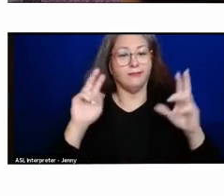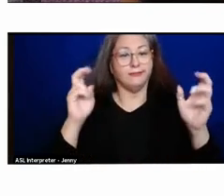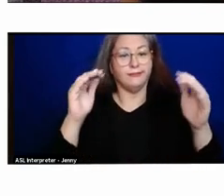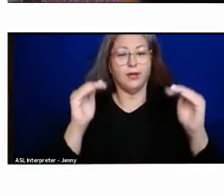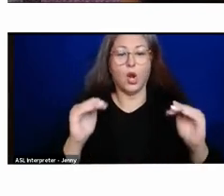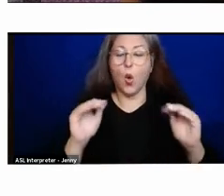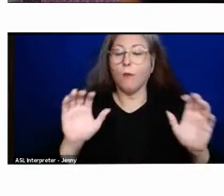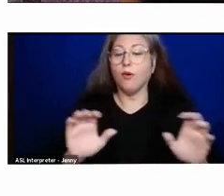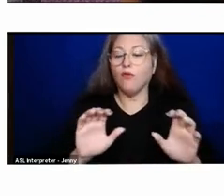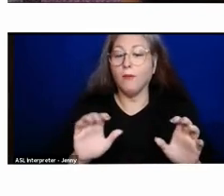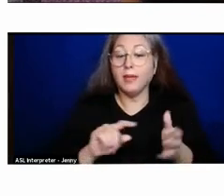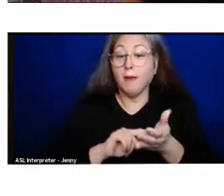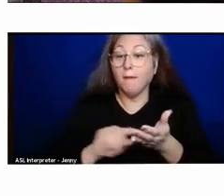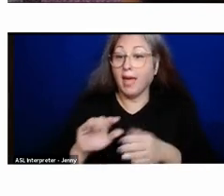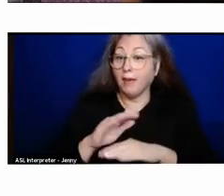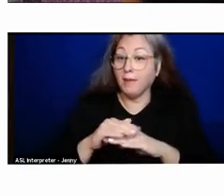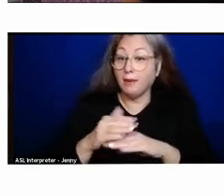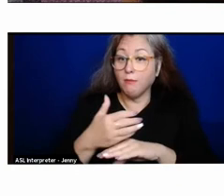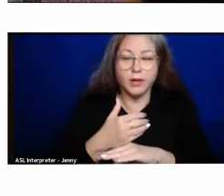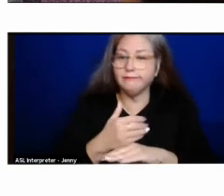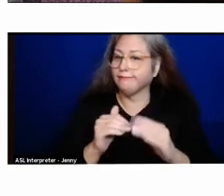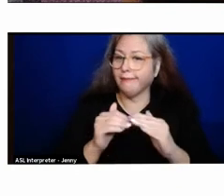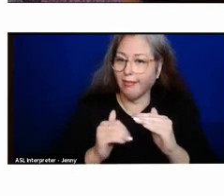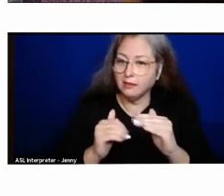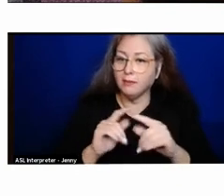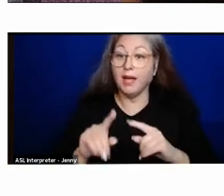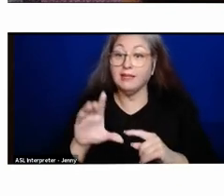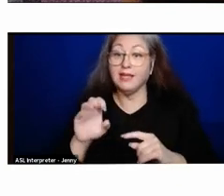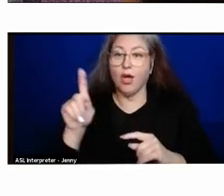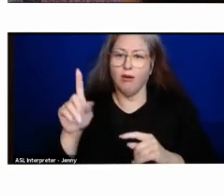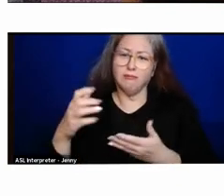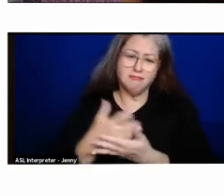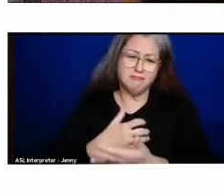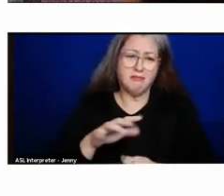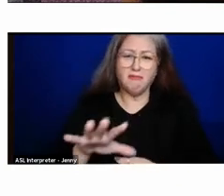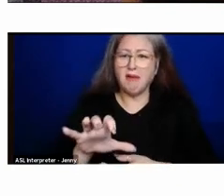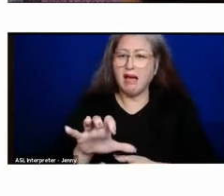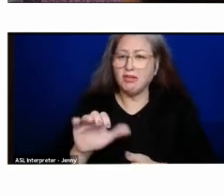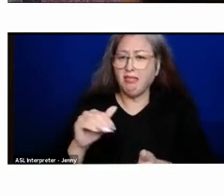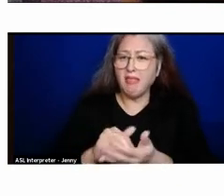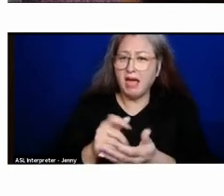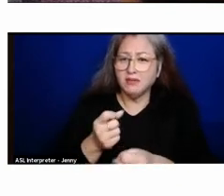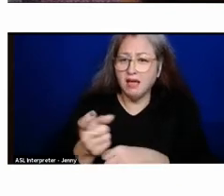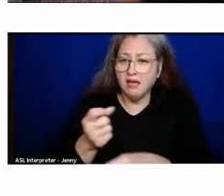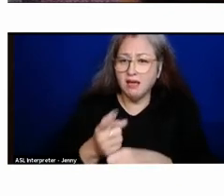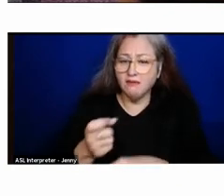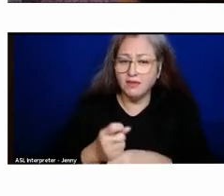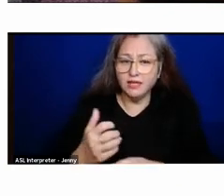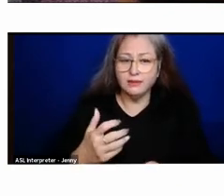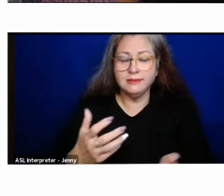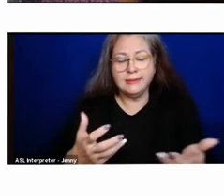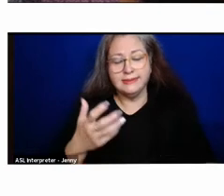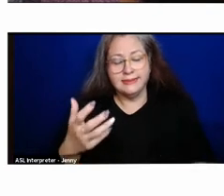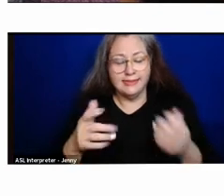far less than minimum wage, all while the CEOs make around $500K a year. Again,